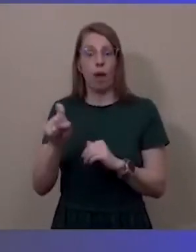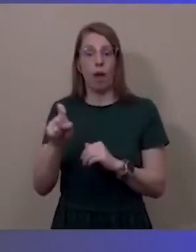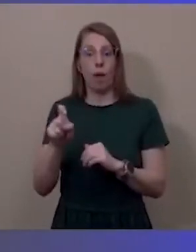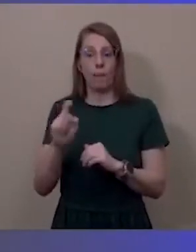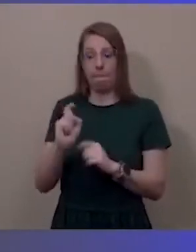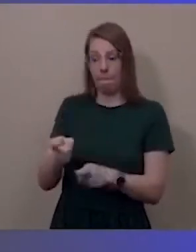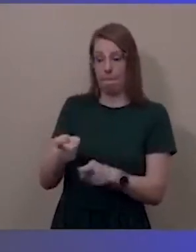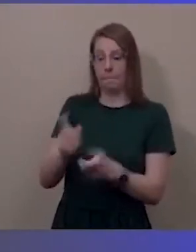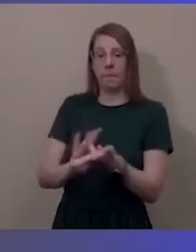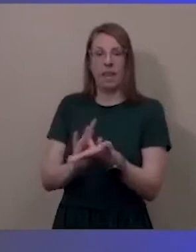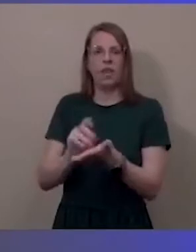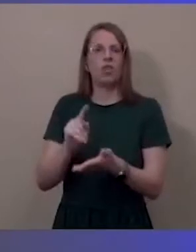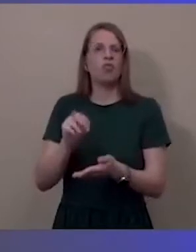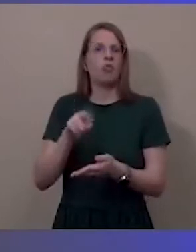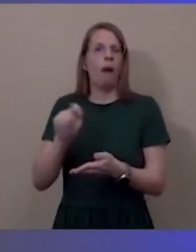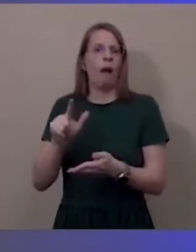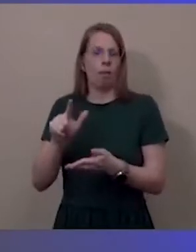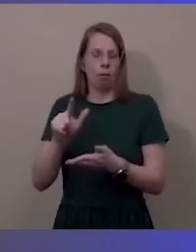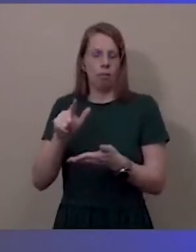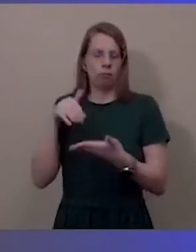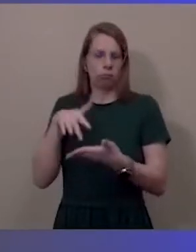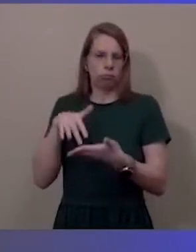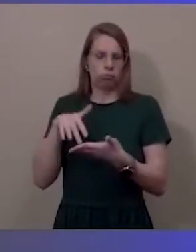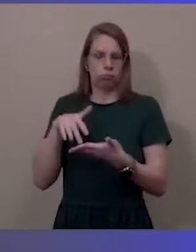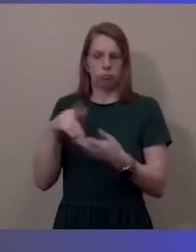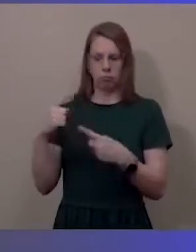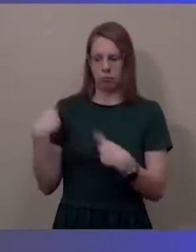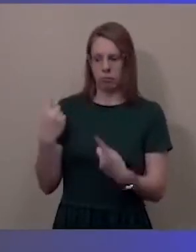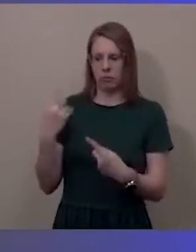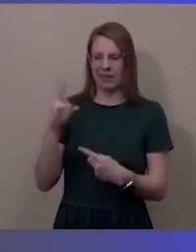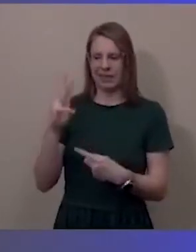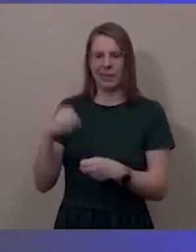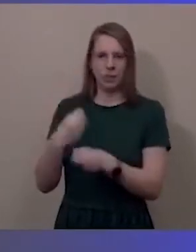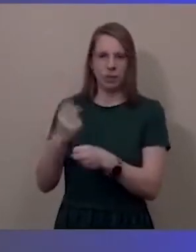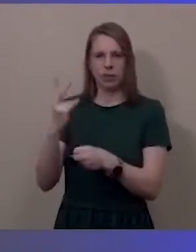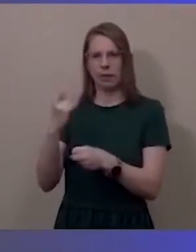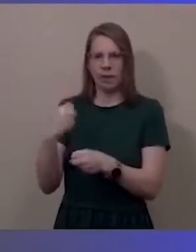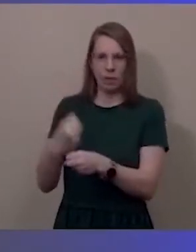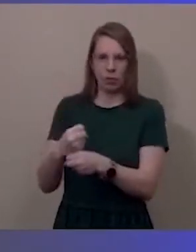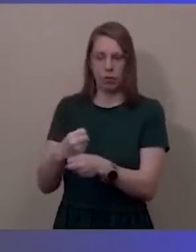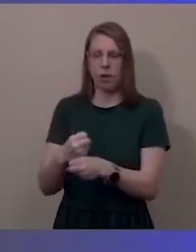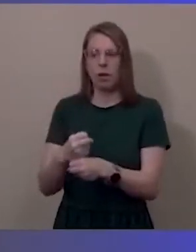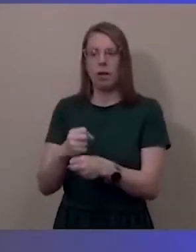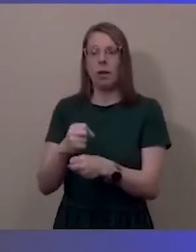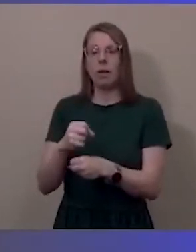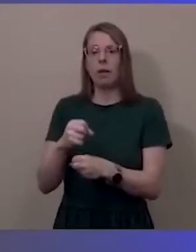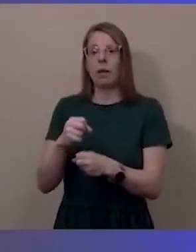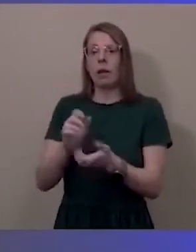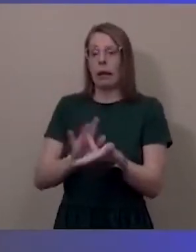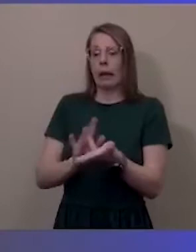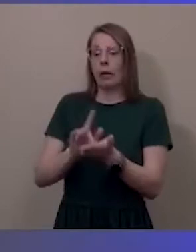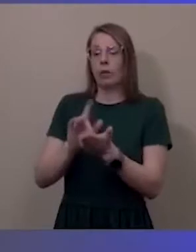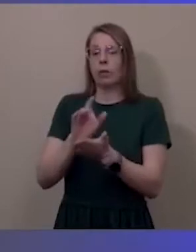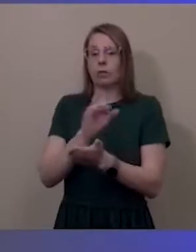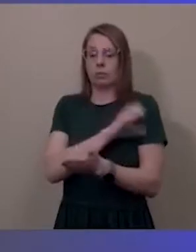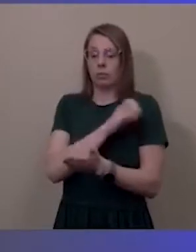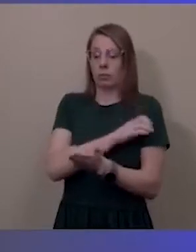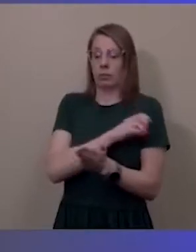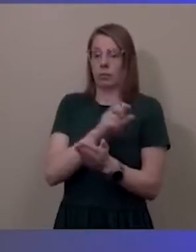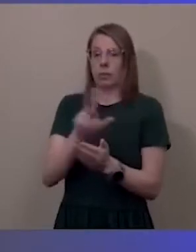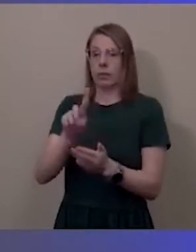least in trial, as we've been doing for the last 6-7 years, we need to make a clinical diagnosis. Do they have cognitive